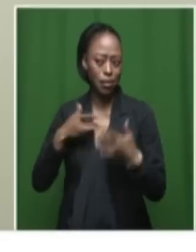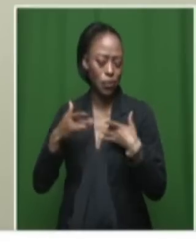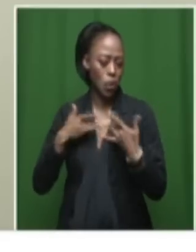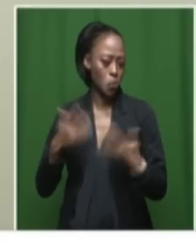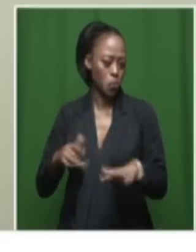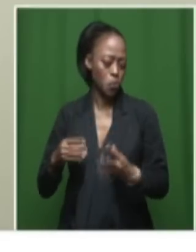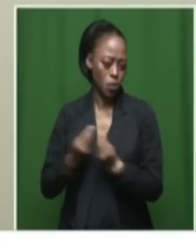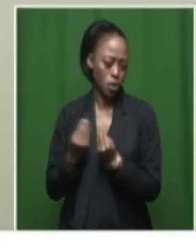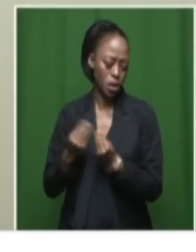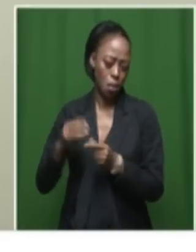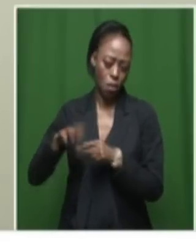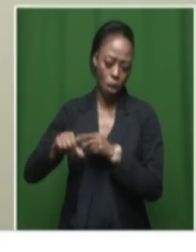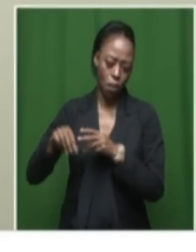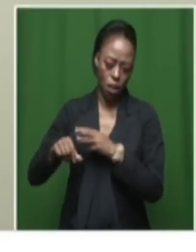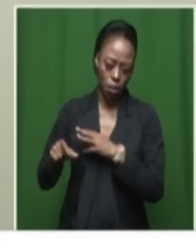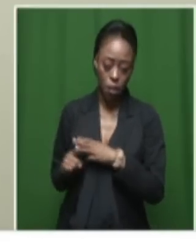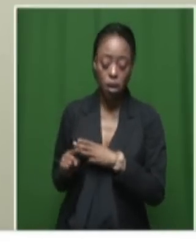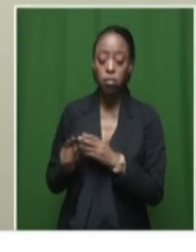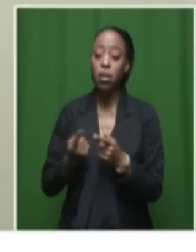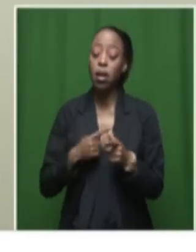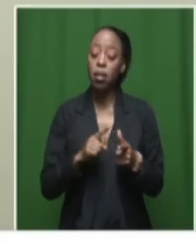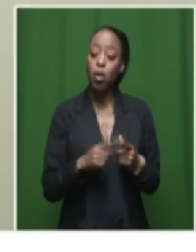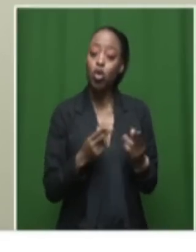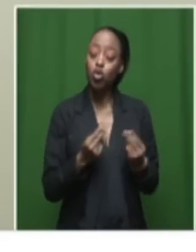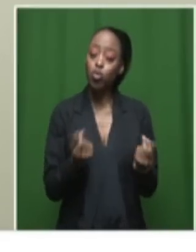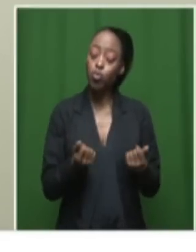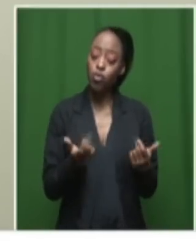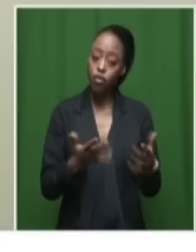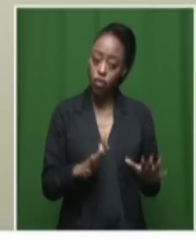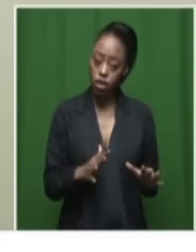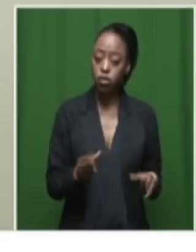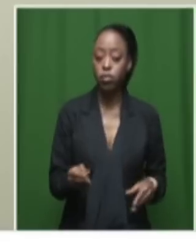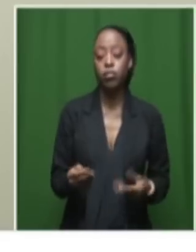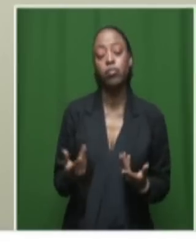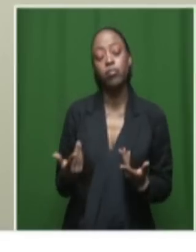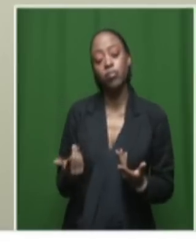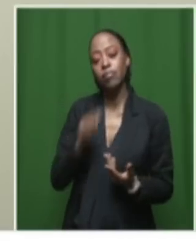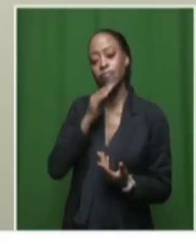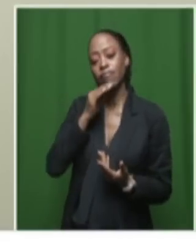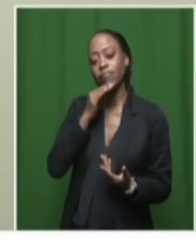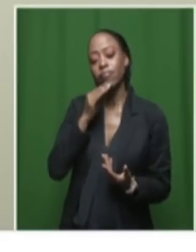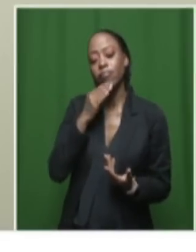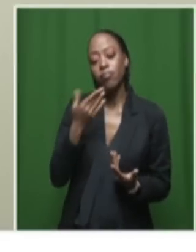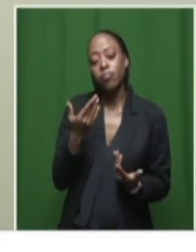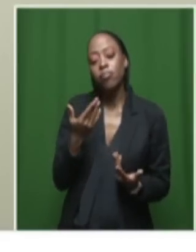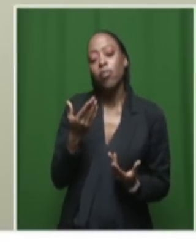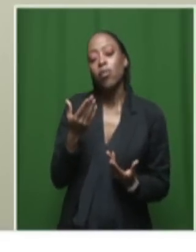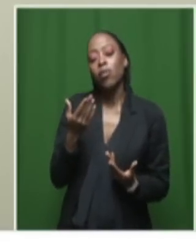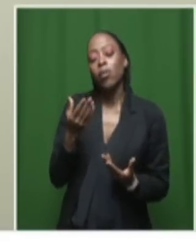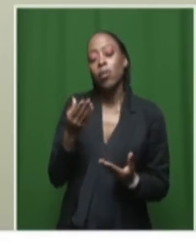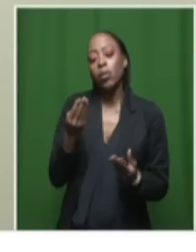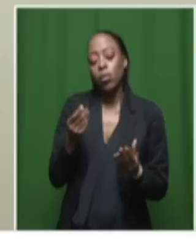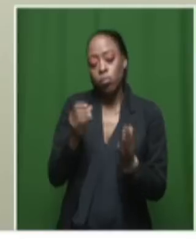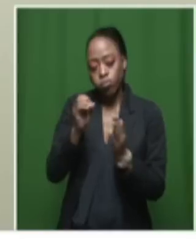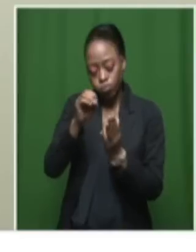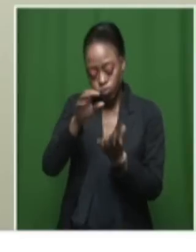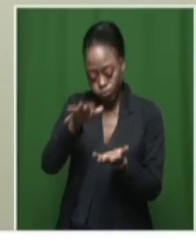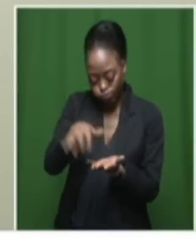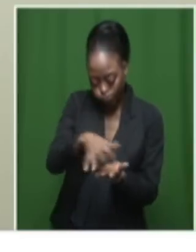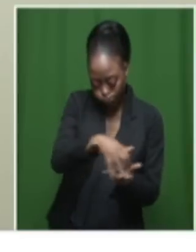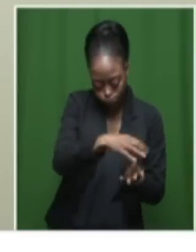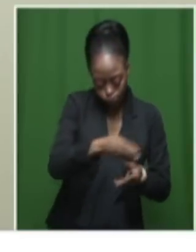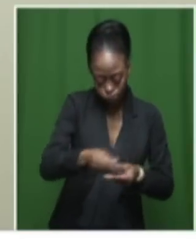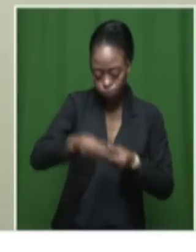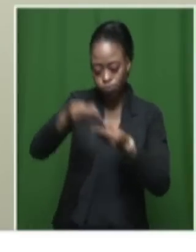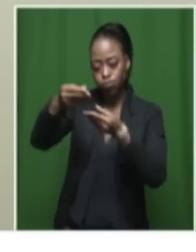there. So once we've done that, we will be submitting something to SANEF, and we'd also like